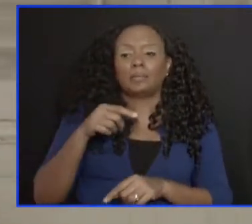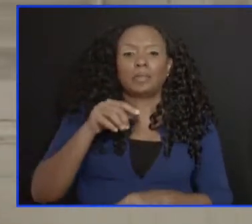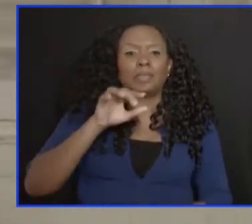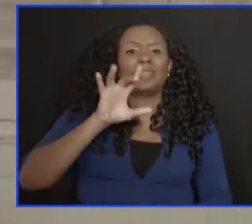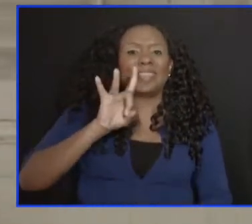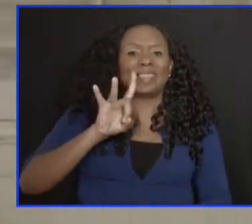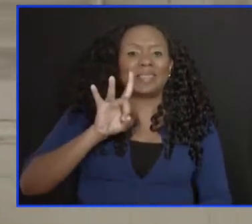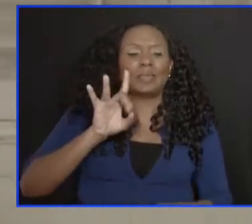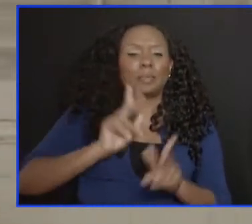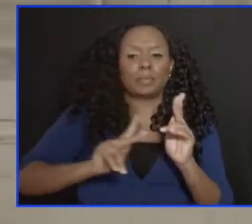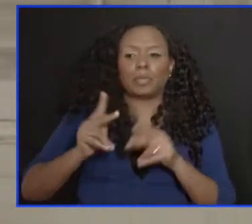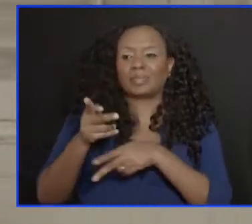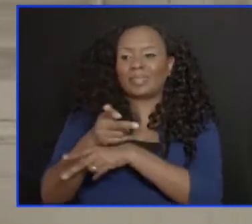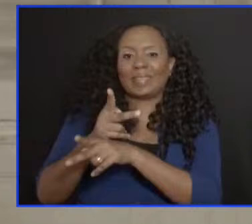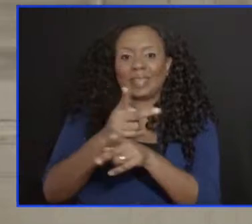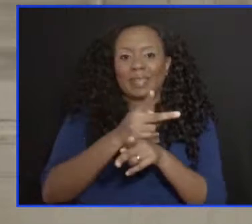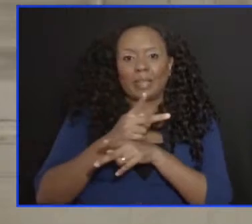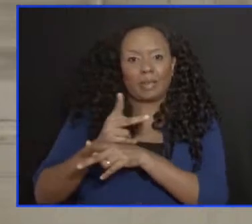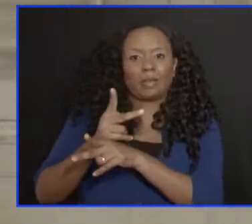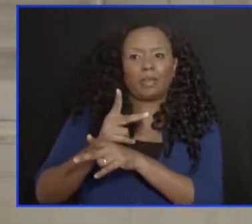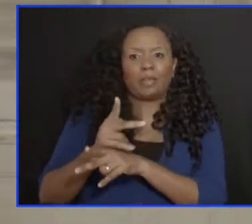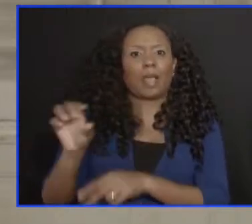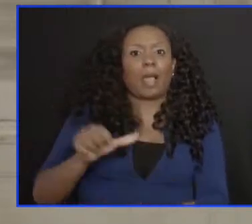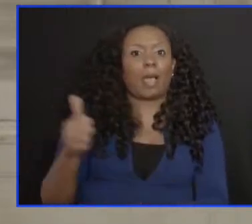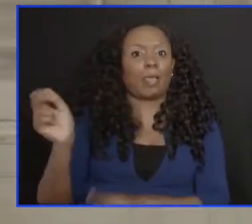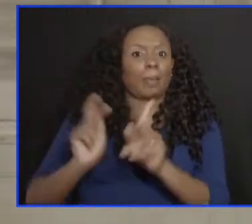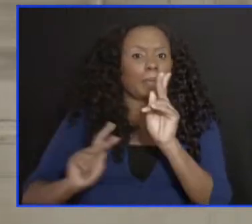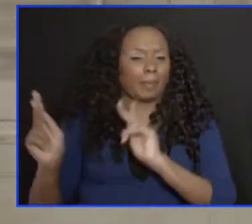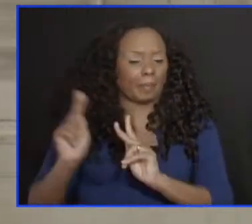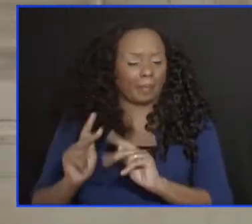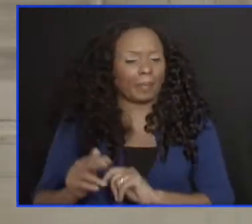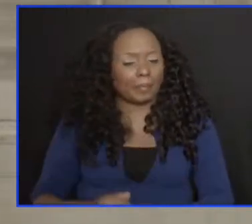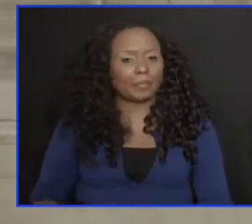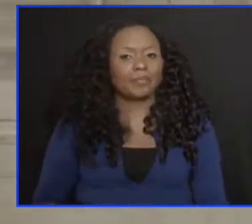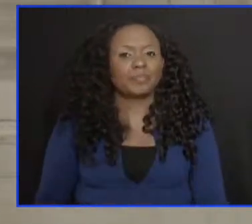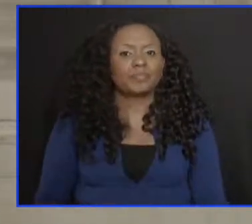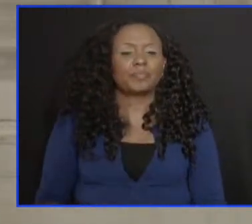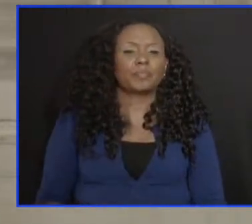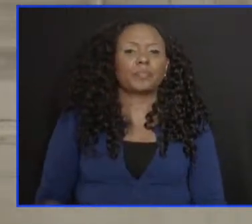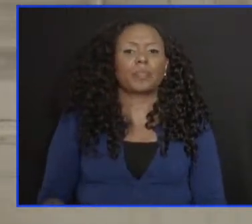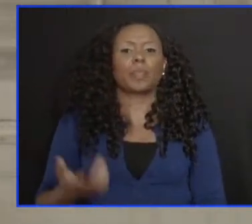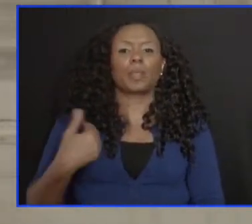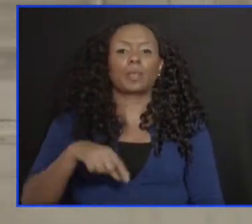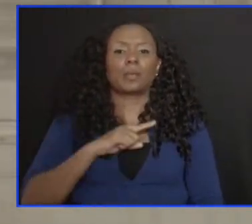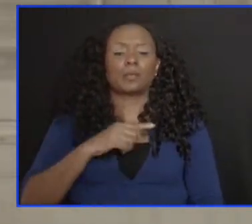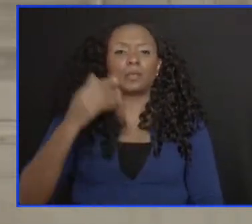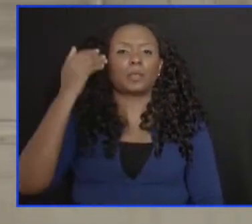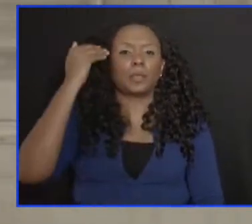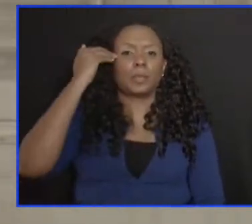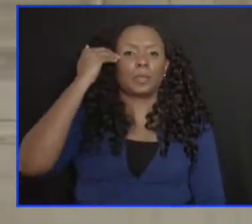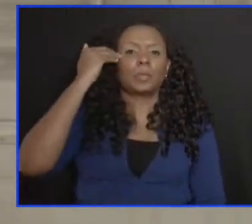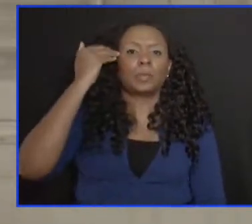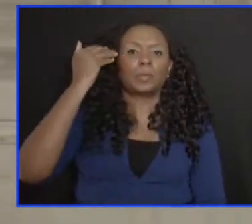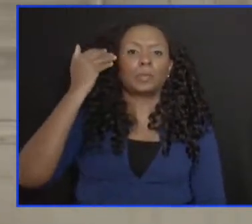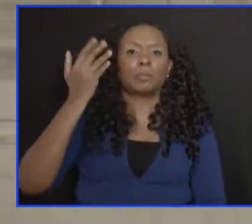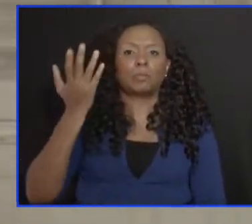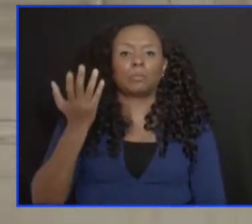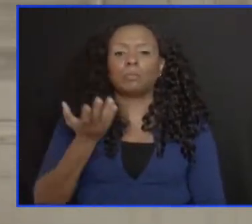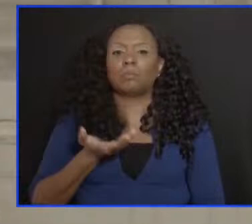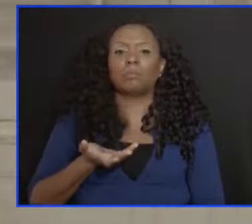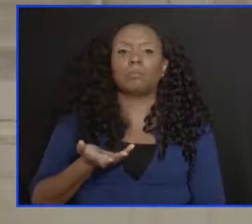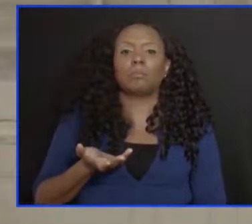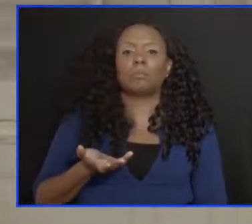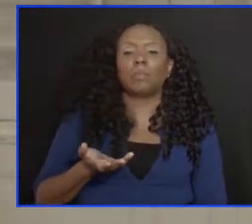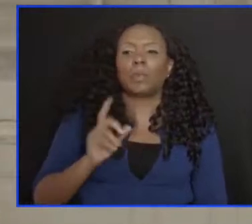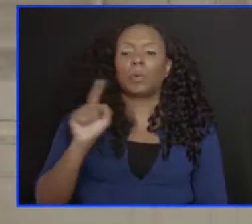admitted overnight, and as you know, certainly from before, we're basically admitting individuals who are extremely